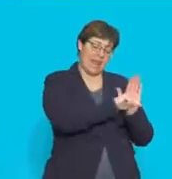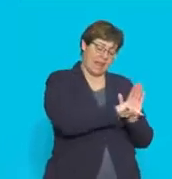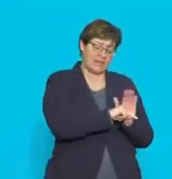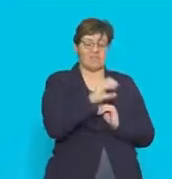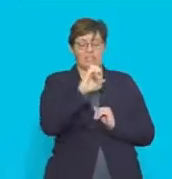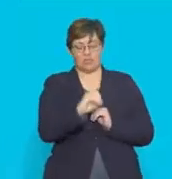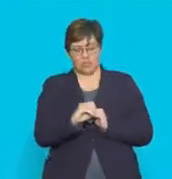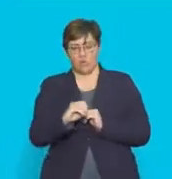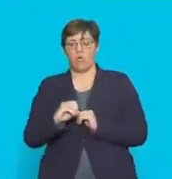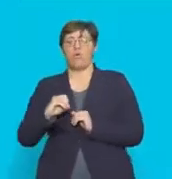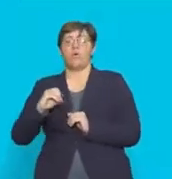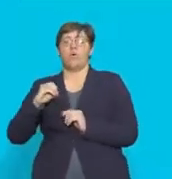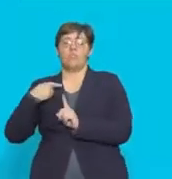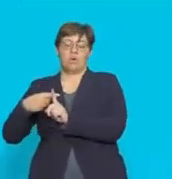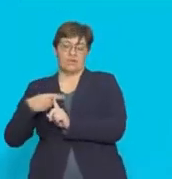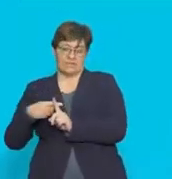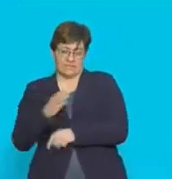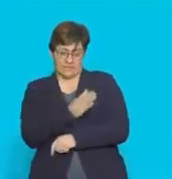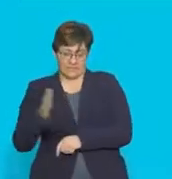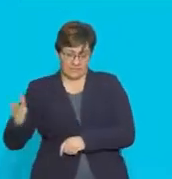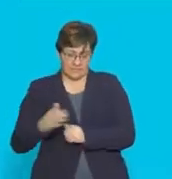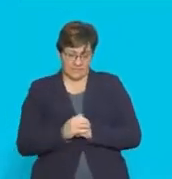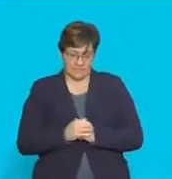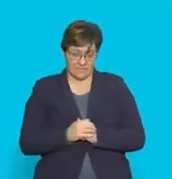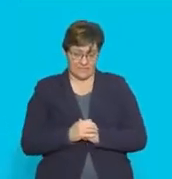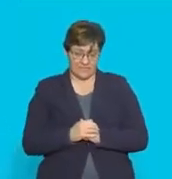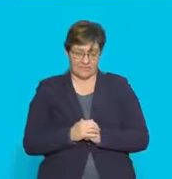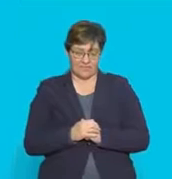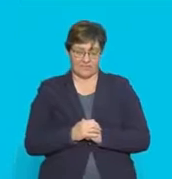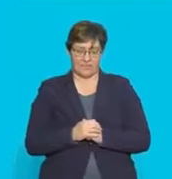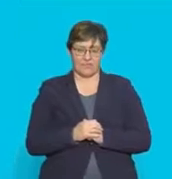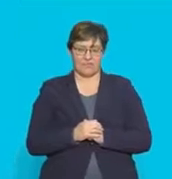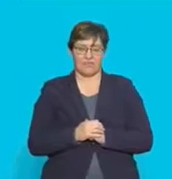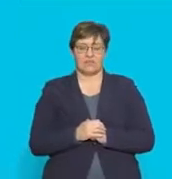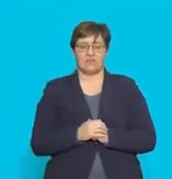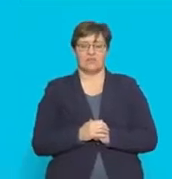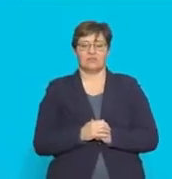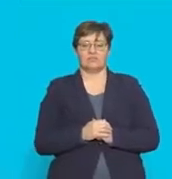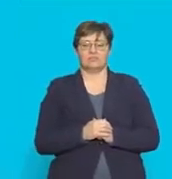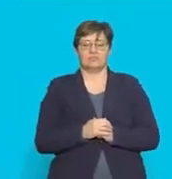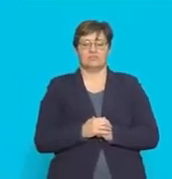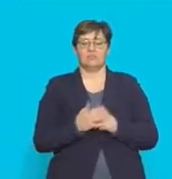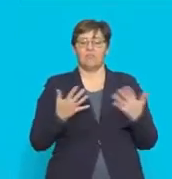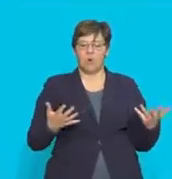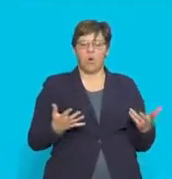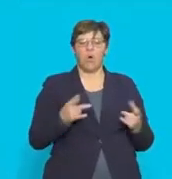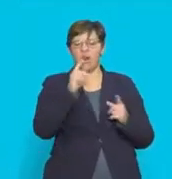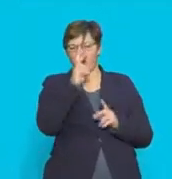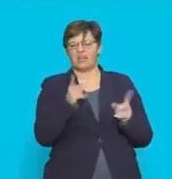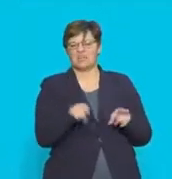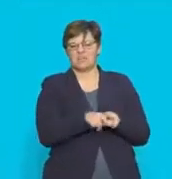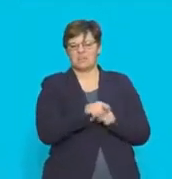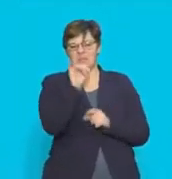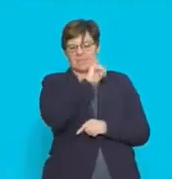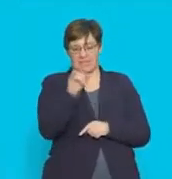the non-positive or non-negative numbers. The symbol that we use is more like a Z, although it's